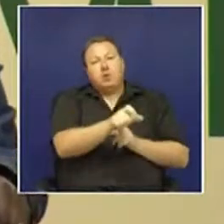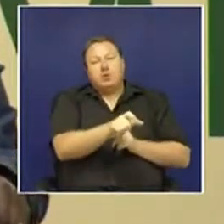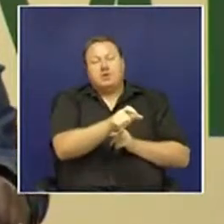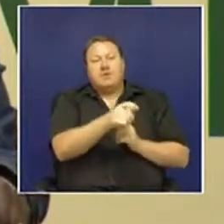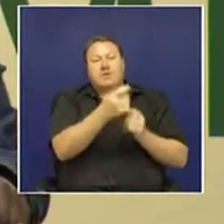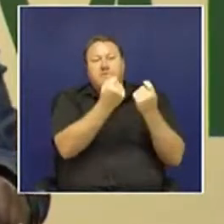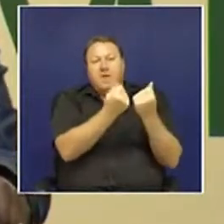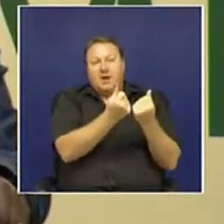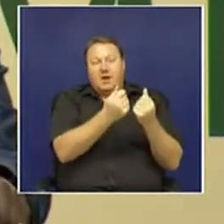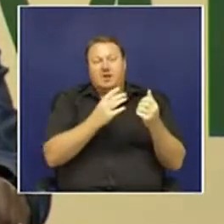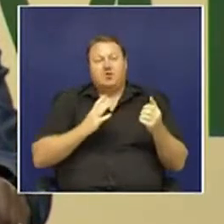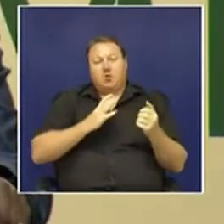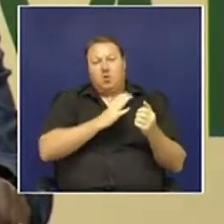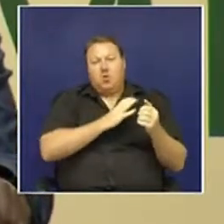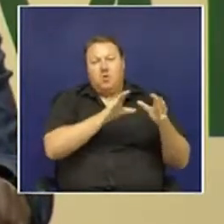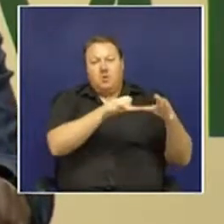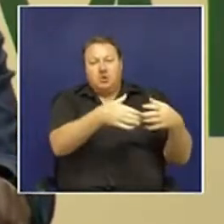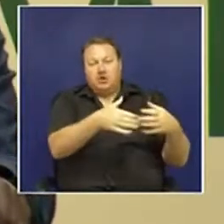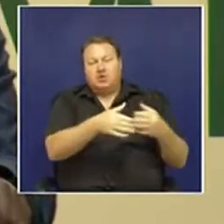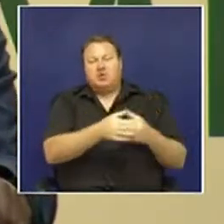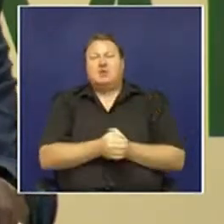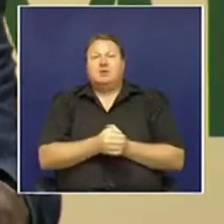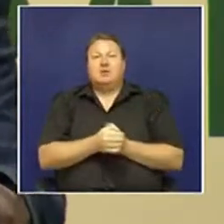Fiscal Commission, Patience Ndava,